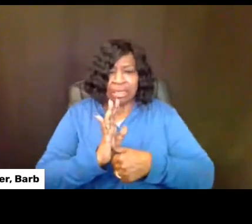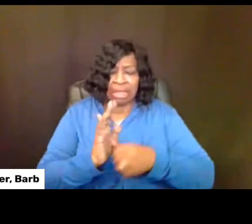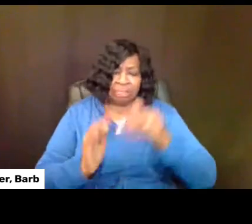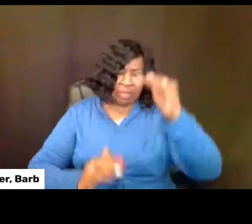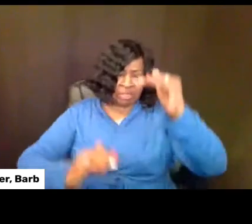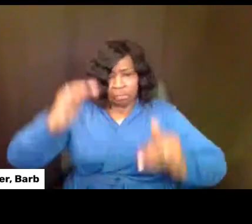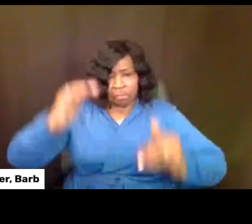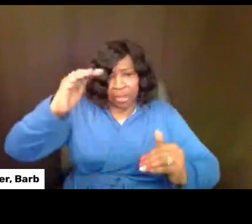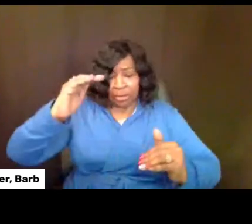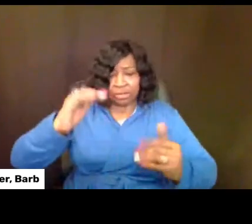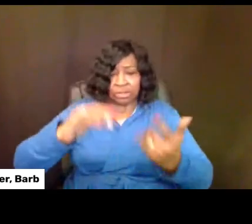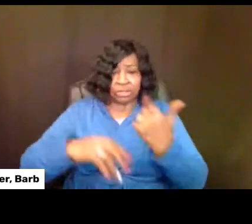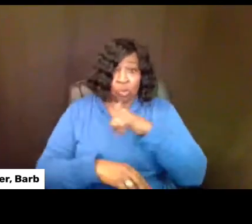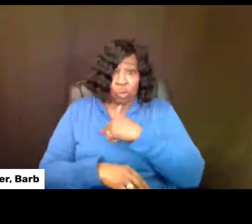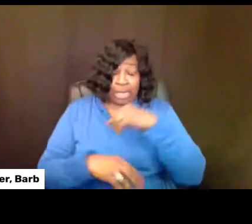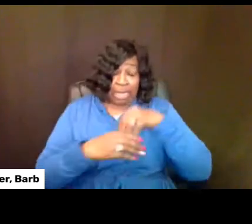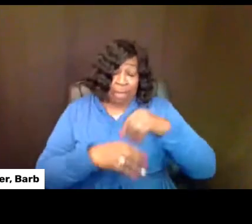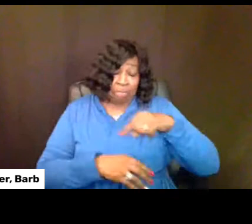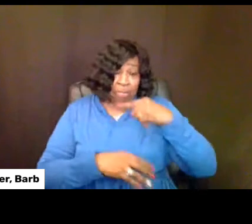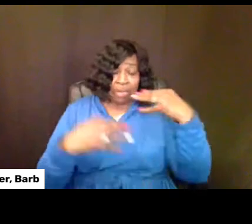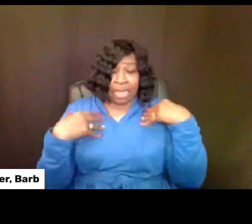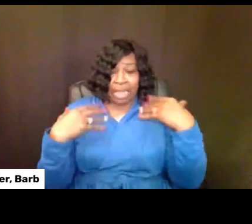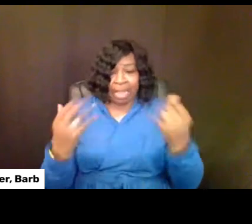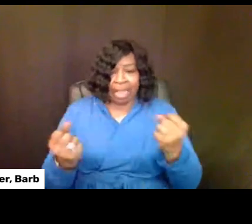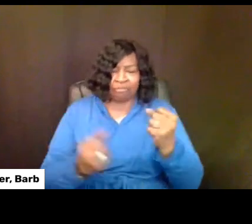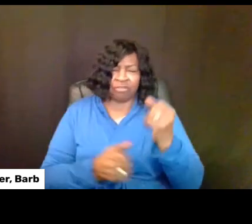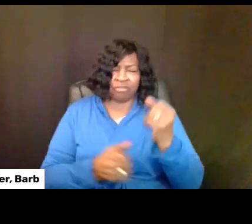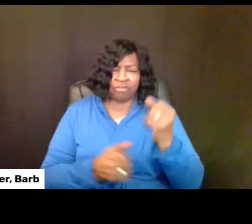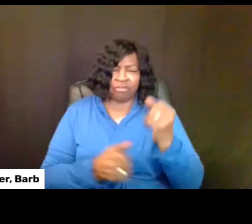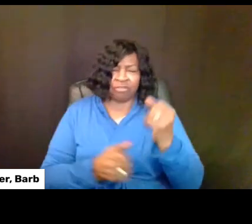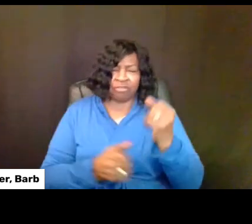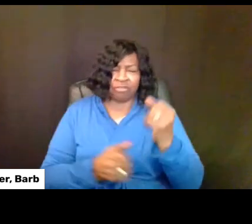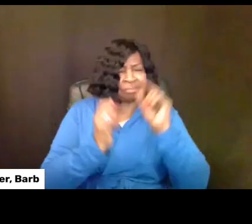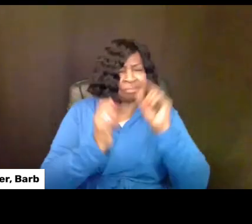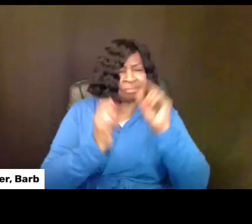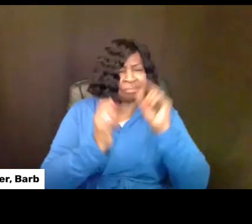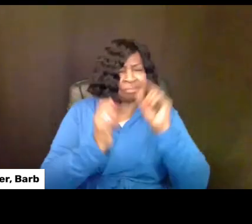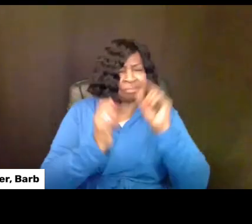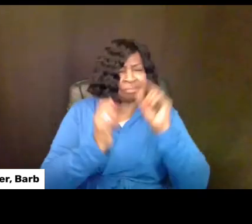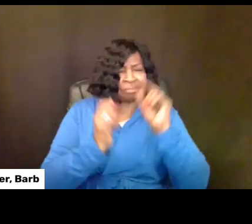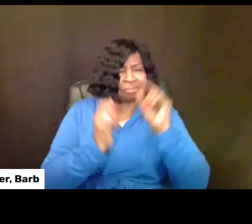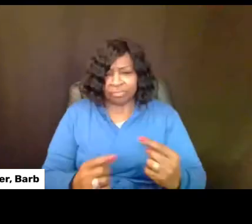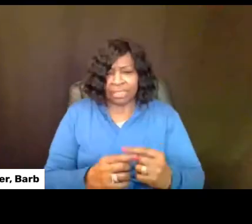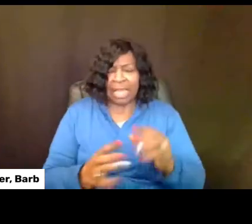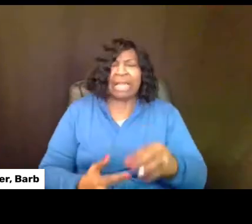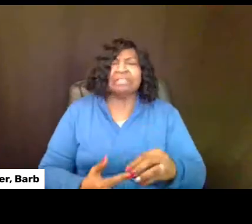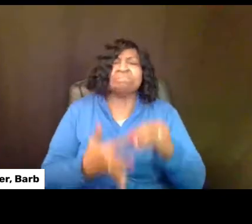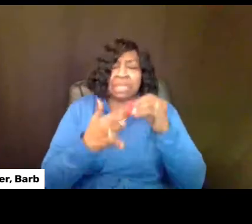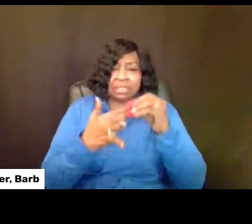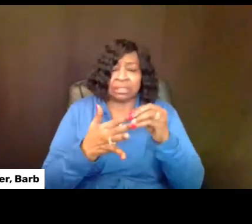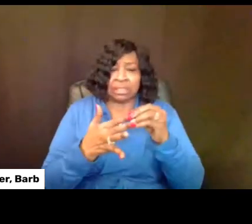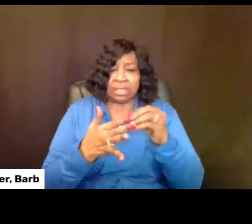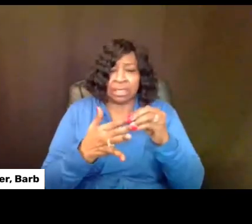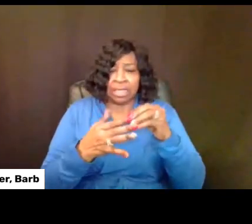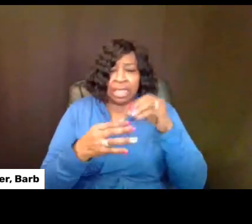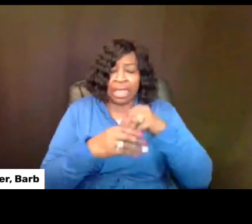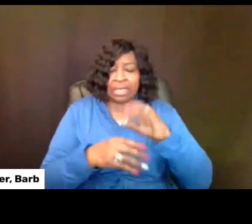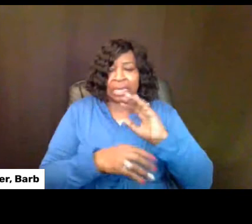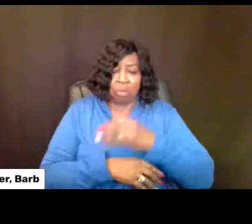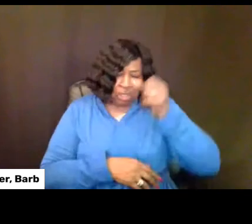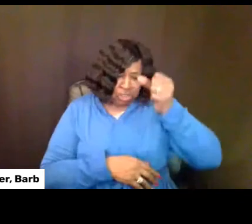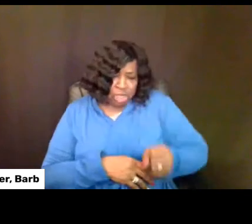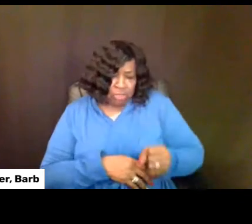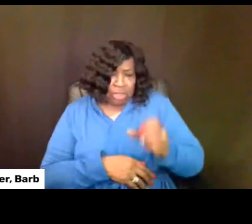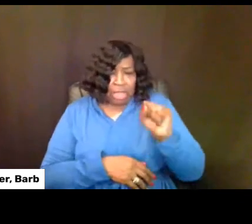that we in public health have been familiar with for decades, particularly in our southern